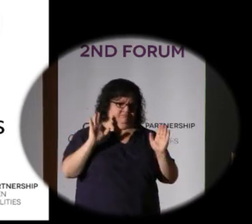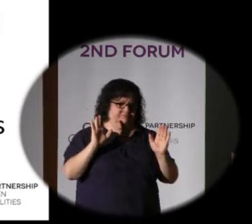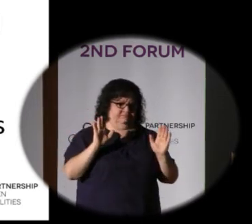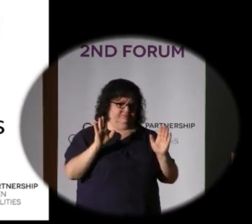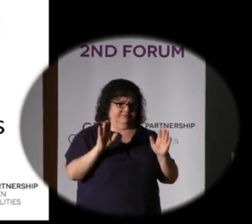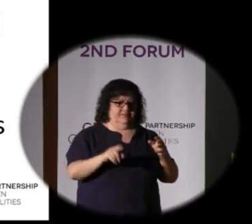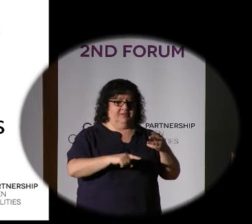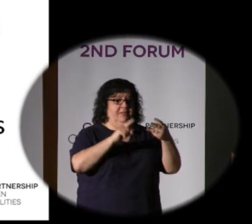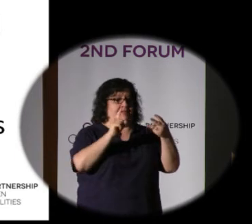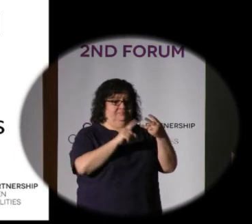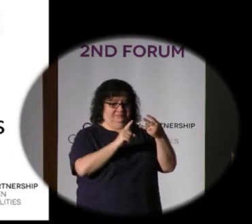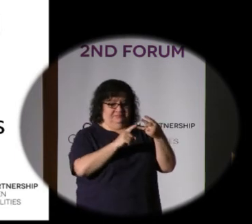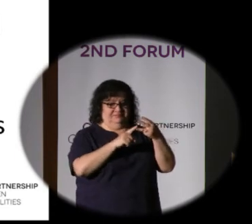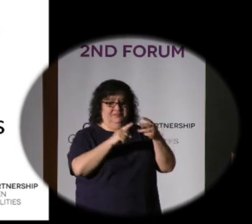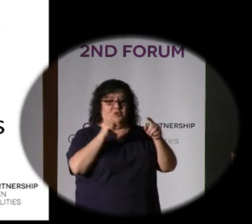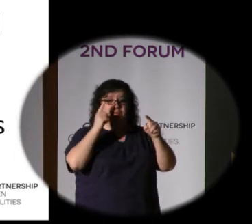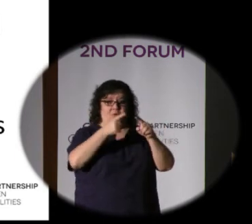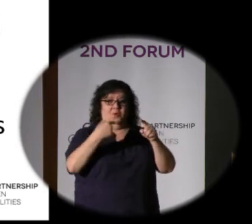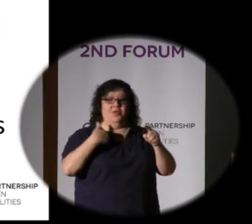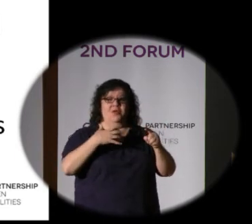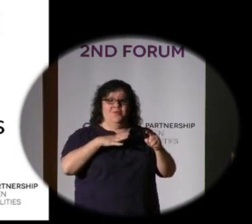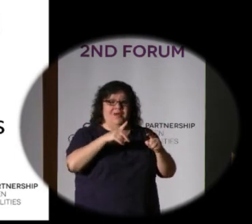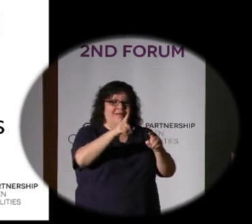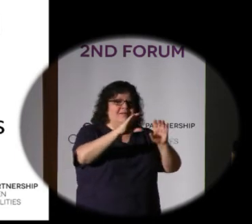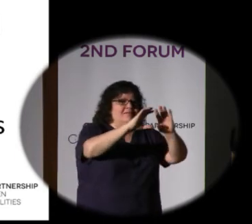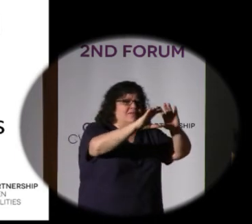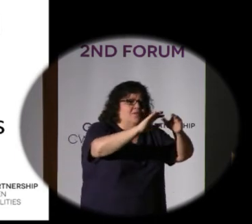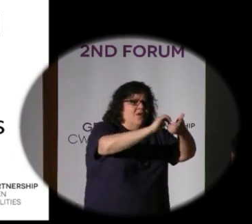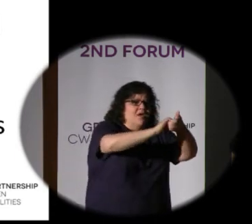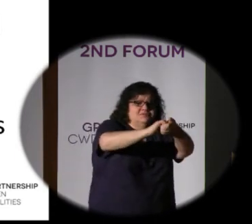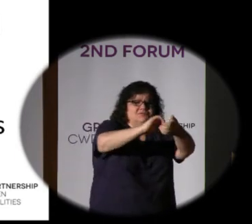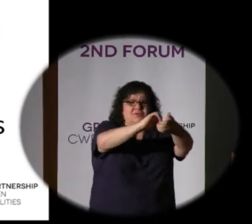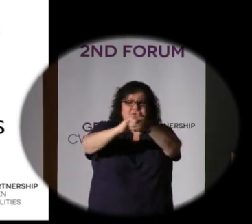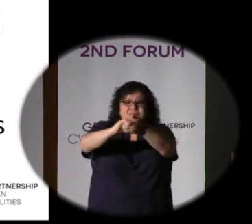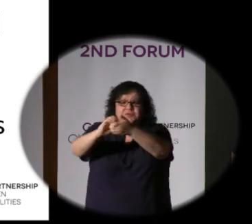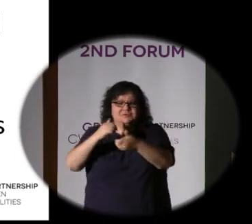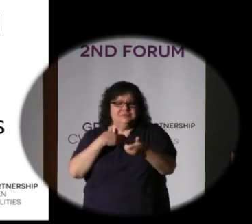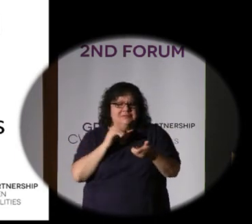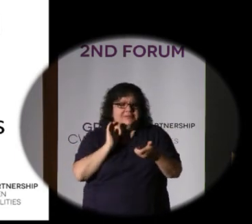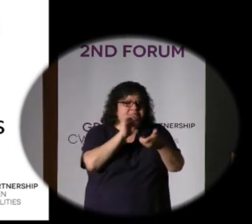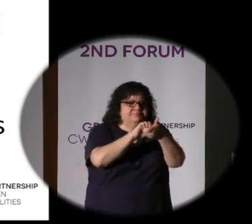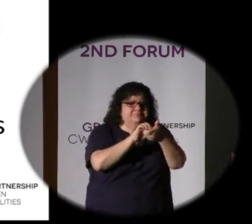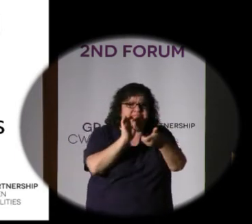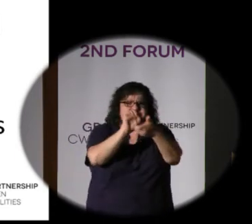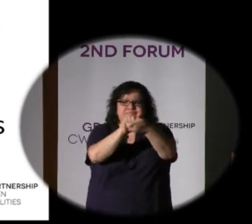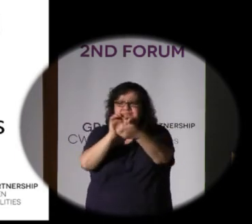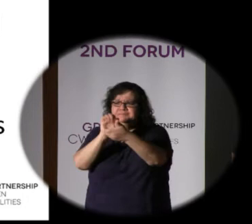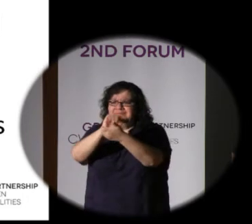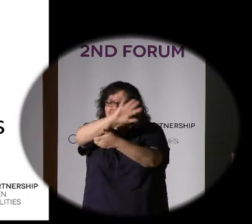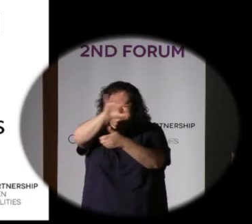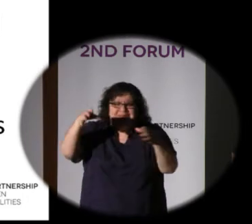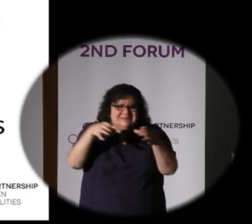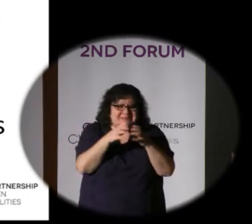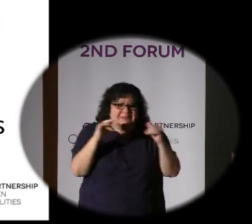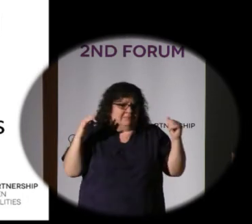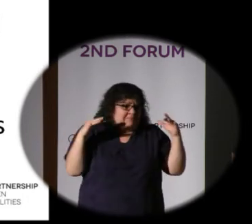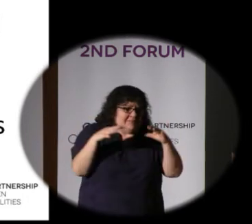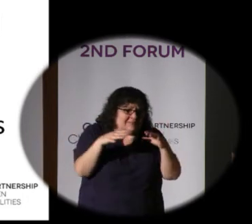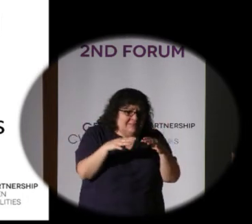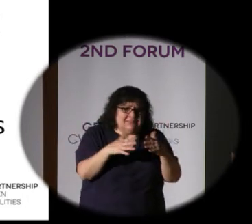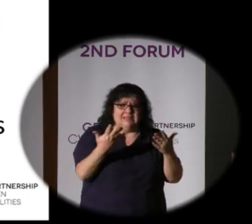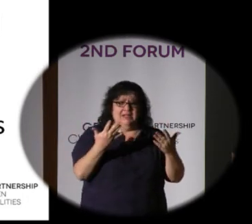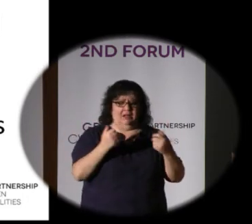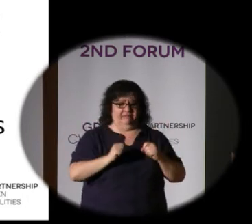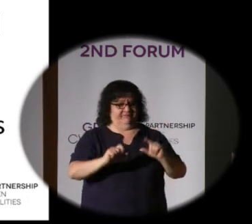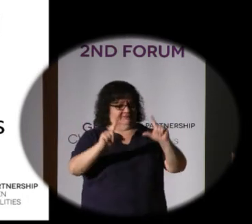maybe virtual, web-based or all, among the different task force leaders. And at least once a year, we meet